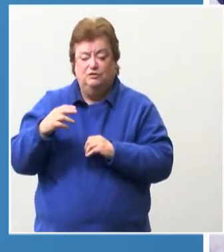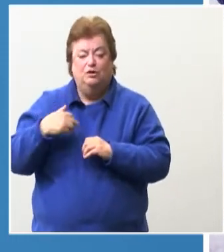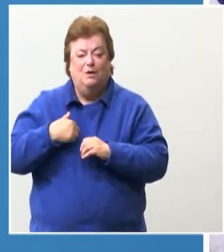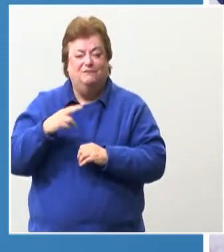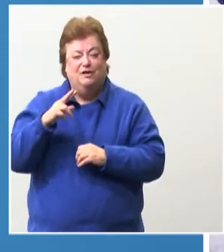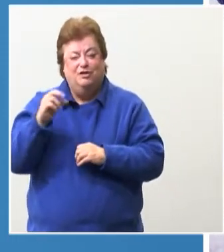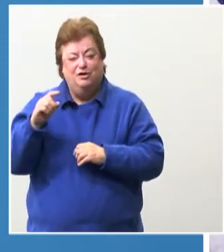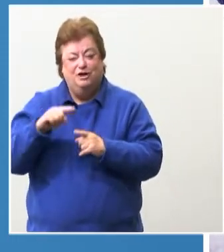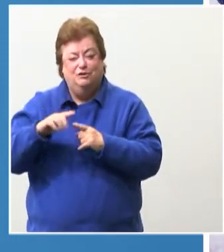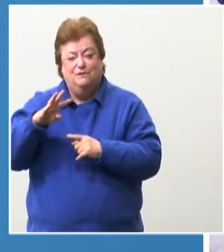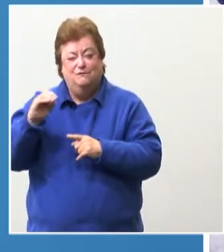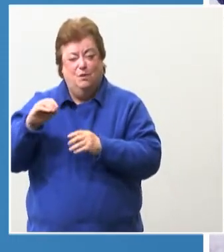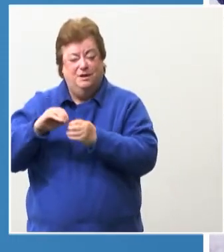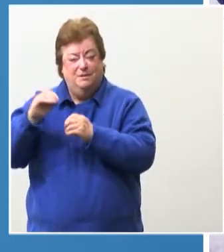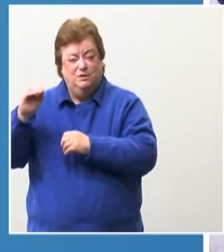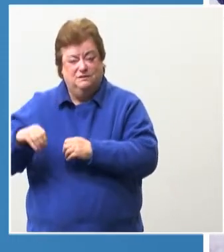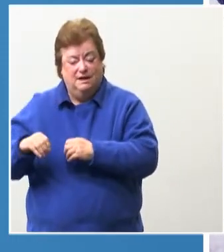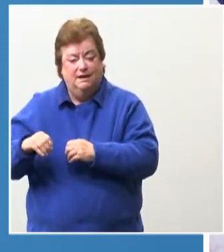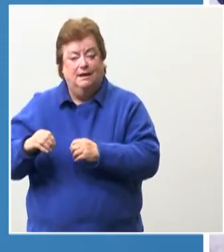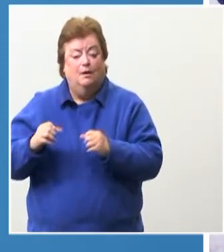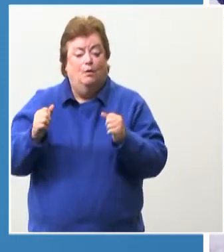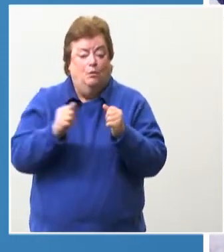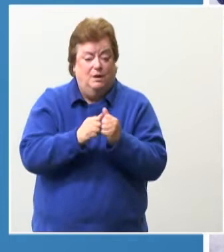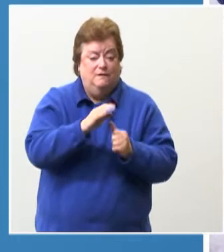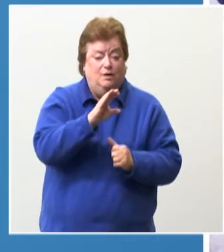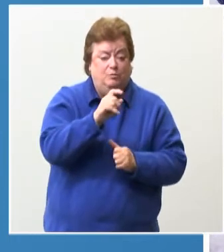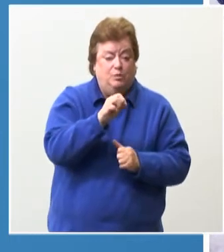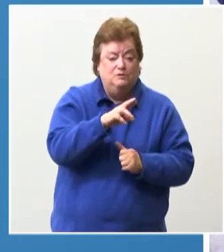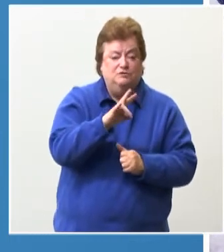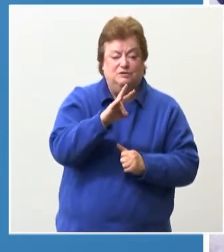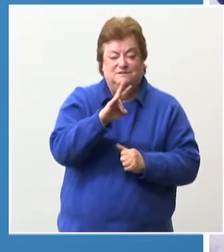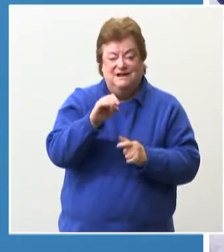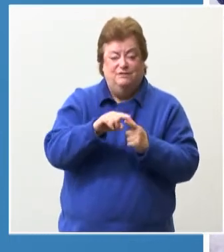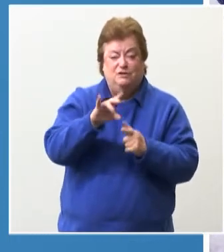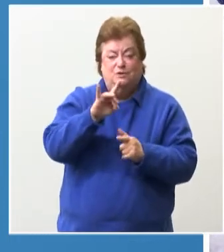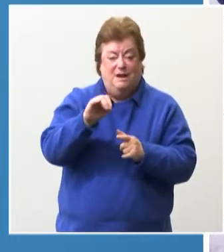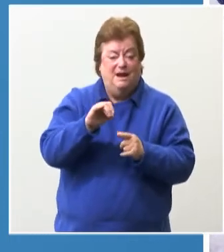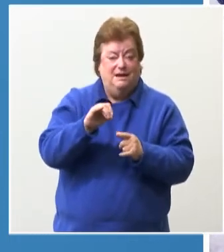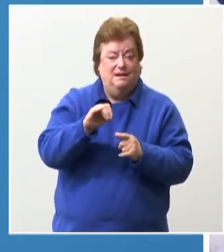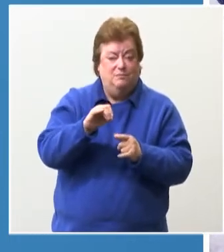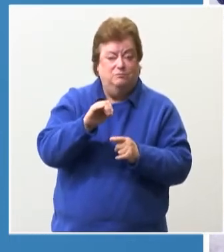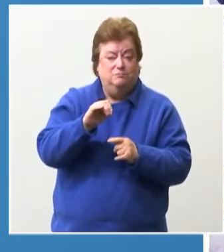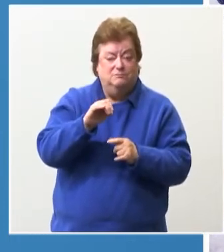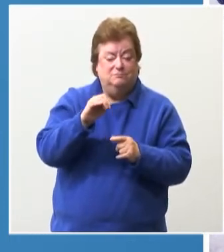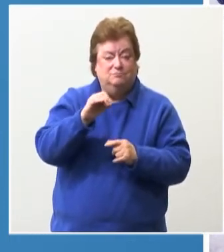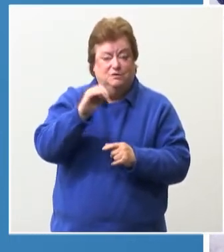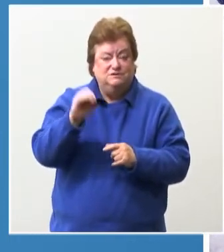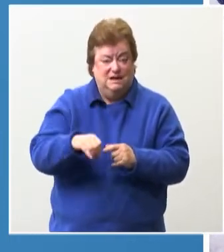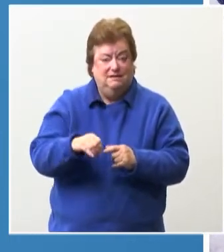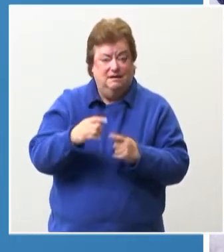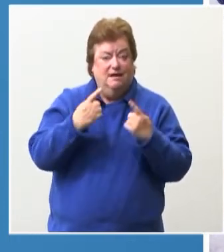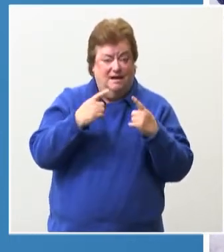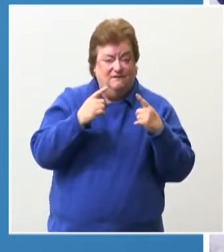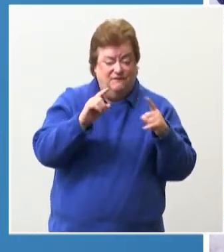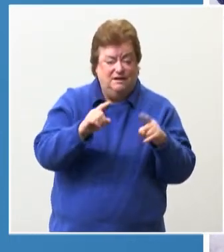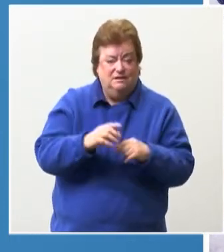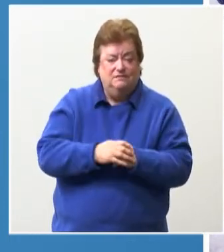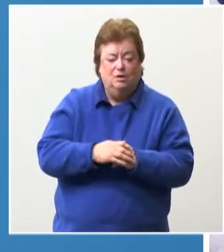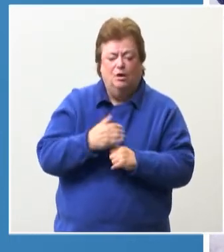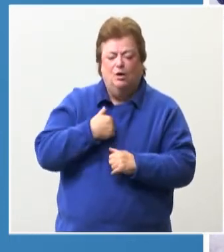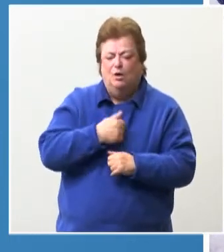Omicron, 70 to 80% effective with a booster. Please get a booster. We don't know the severity of it yet. We do